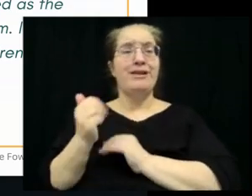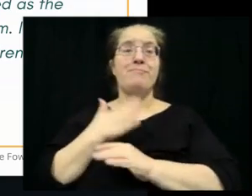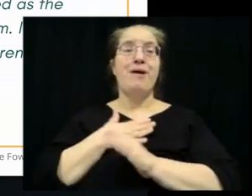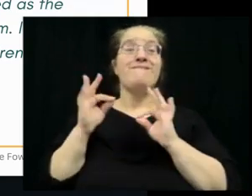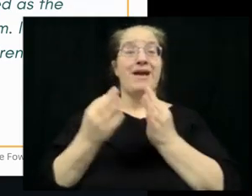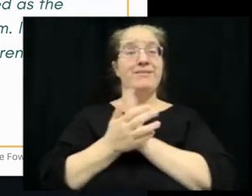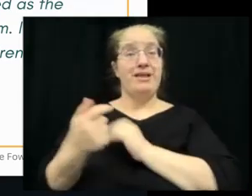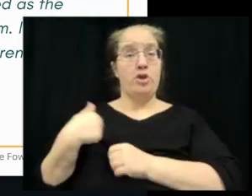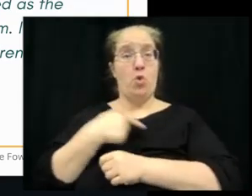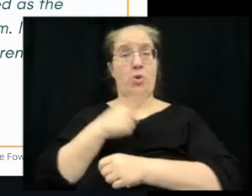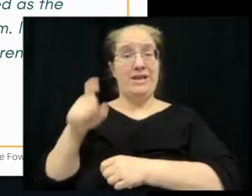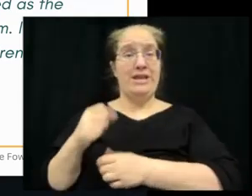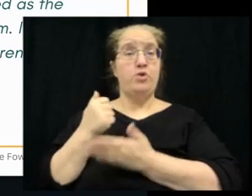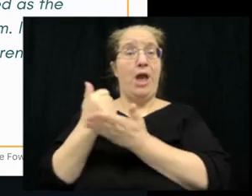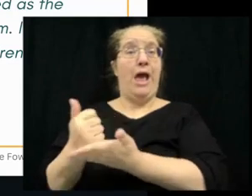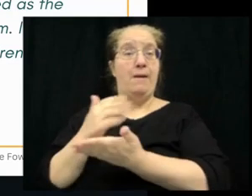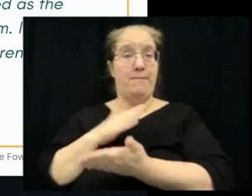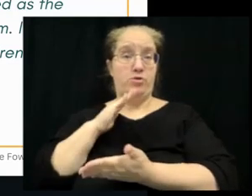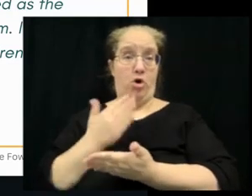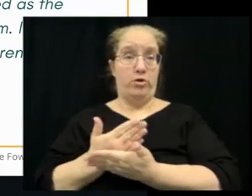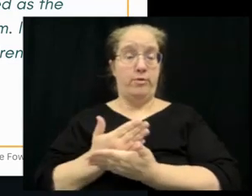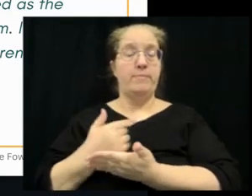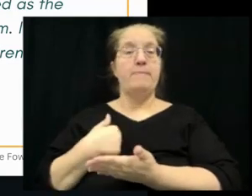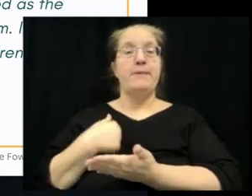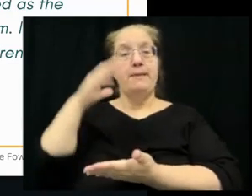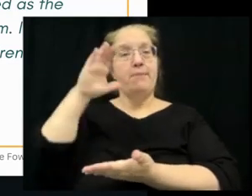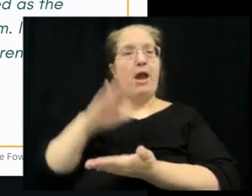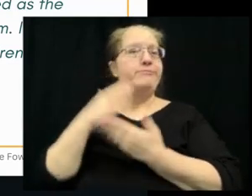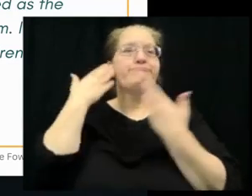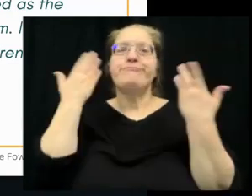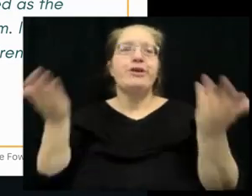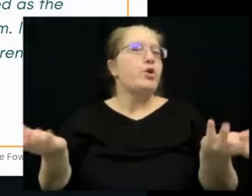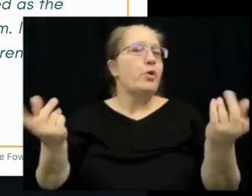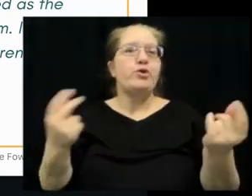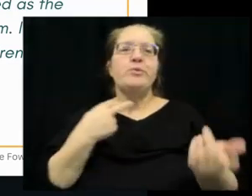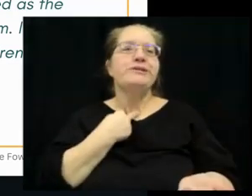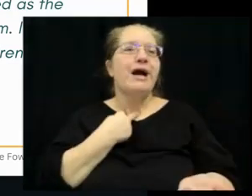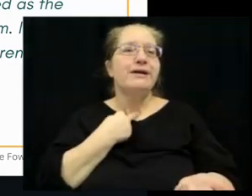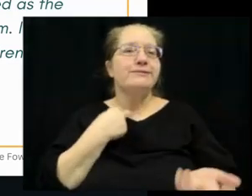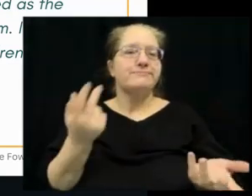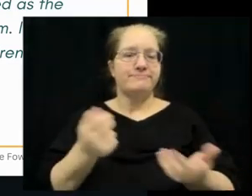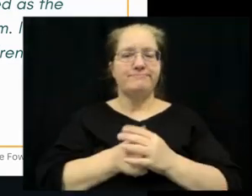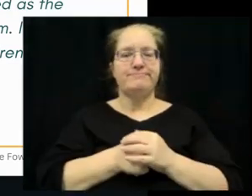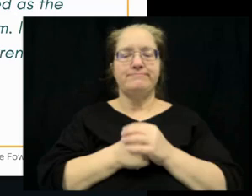we needed to help her. And my husband and I, we didn't know what to do. We were stuck.